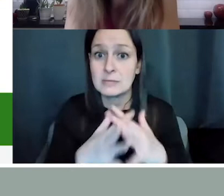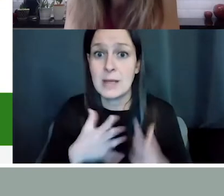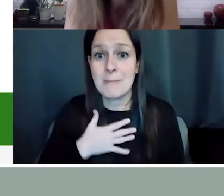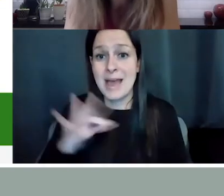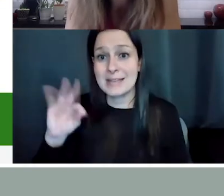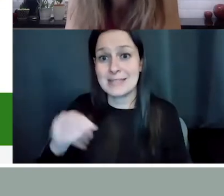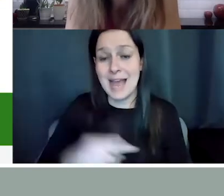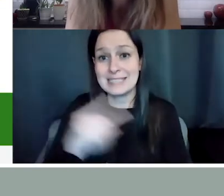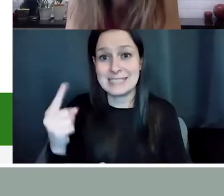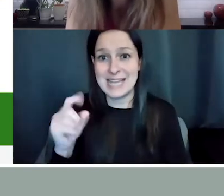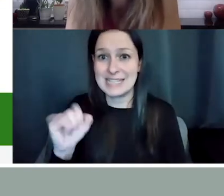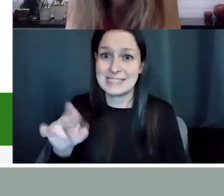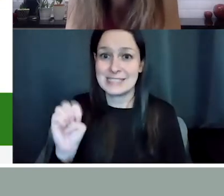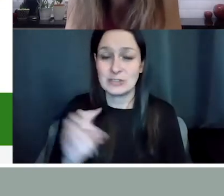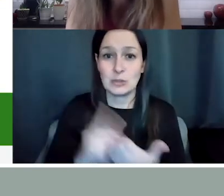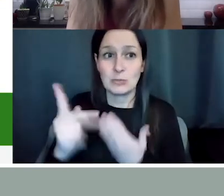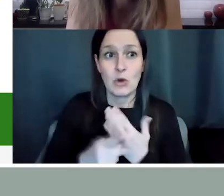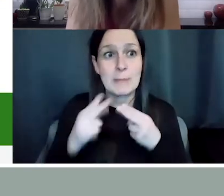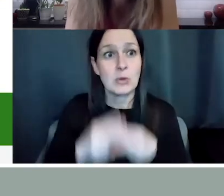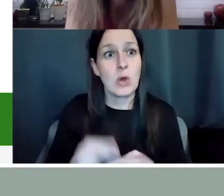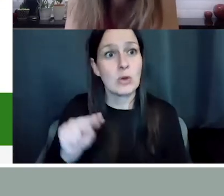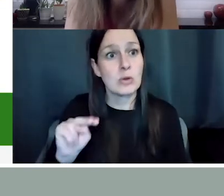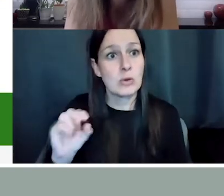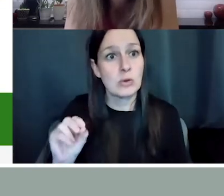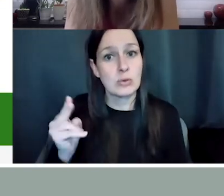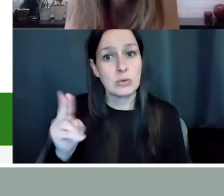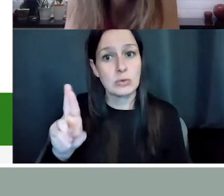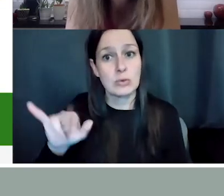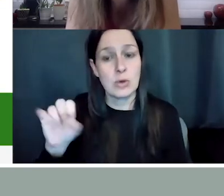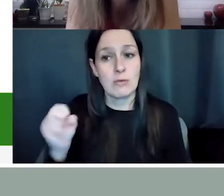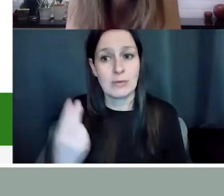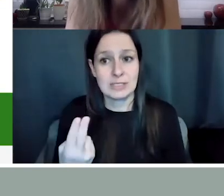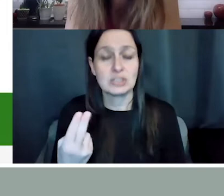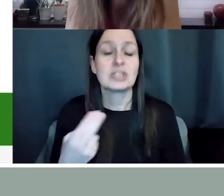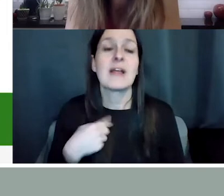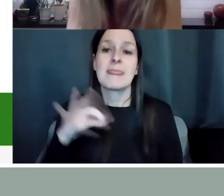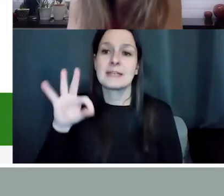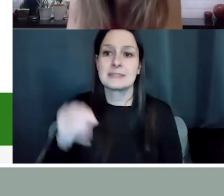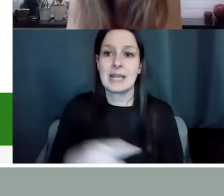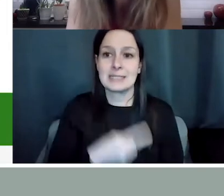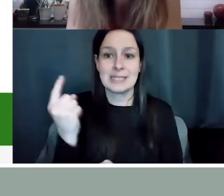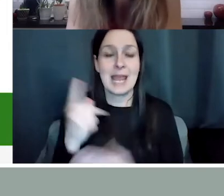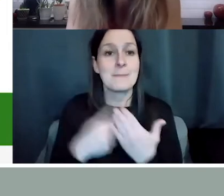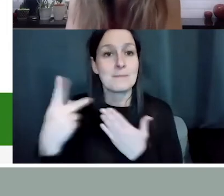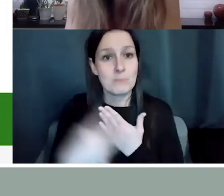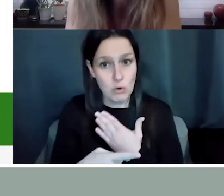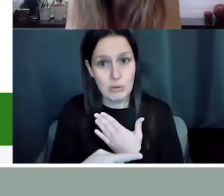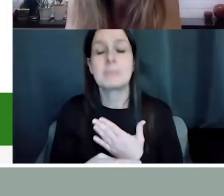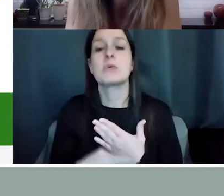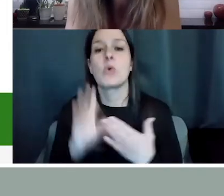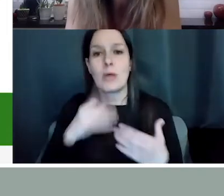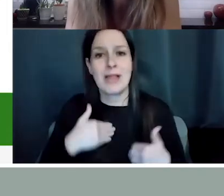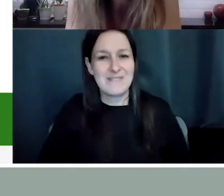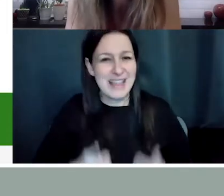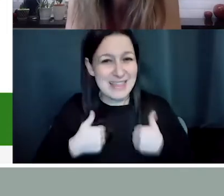90-day signature program called Nourish. And this is a 90-day program where we're going to do live